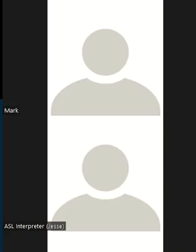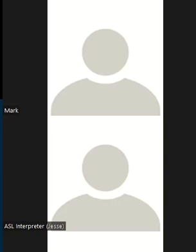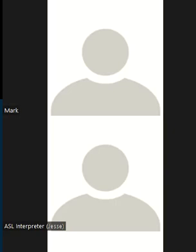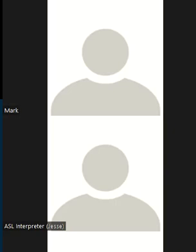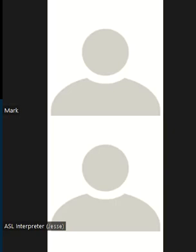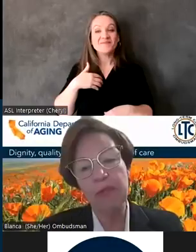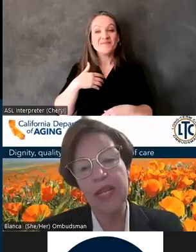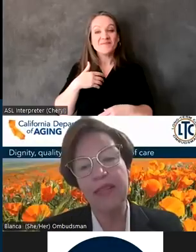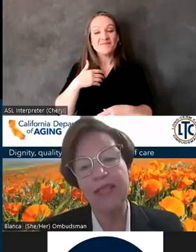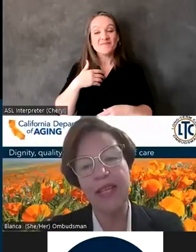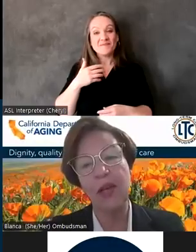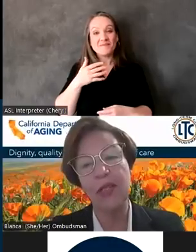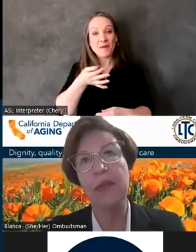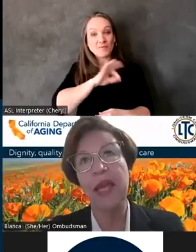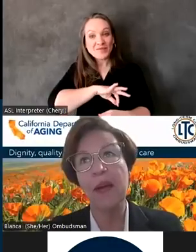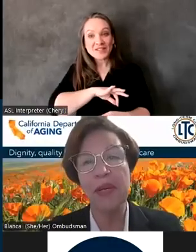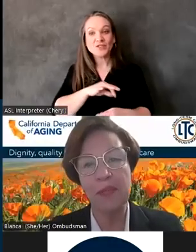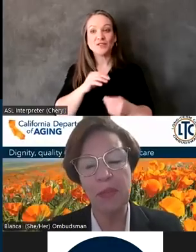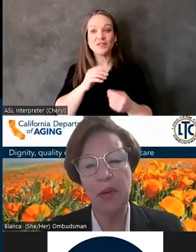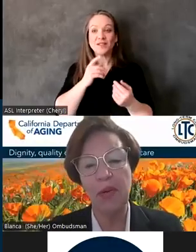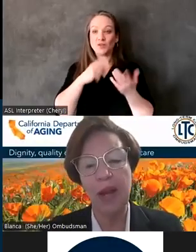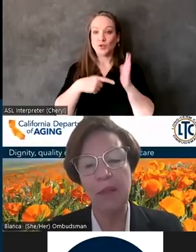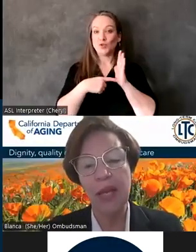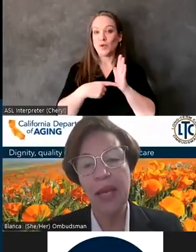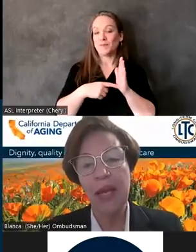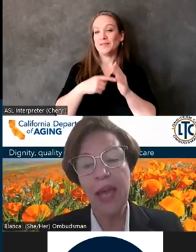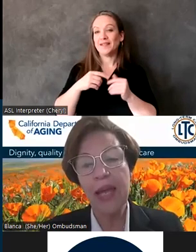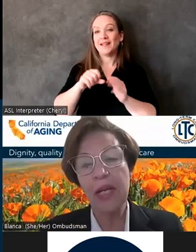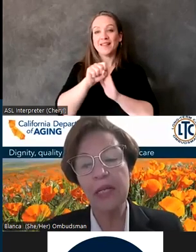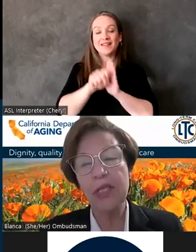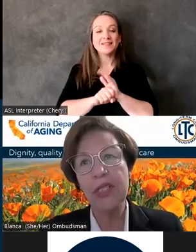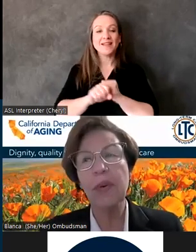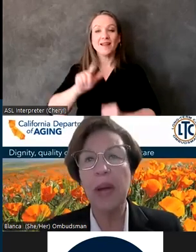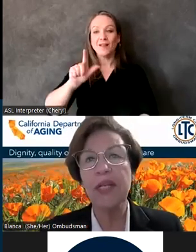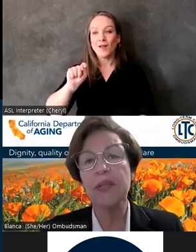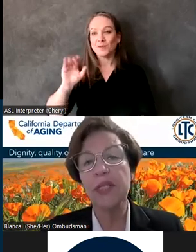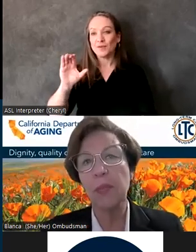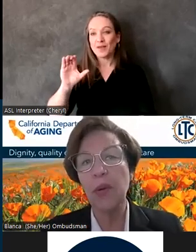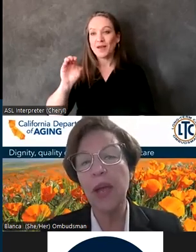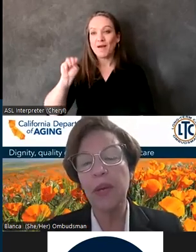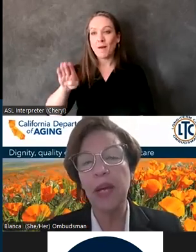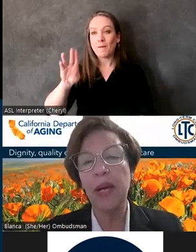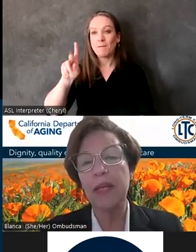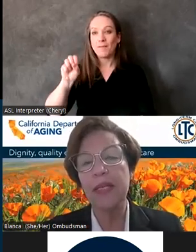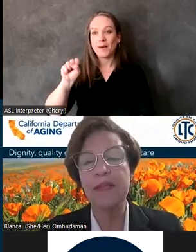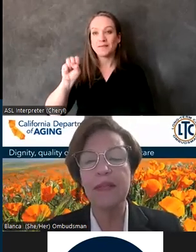be representing the State Long-Term Care Ombudsman Program. And just a reminder, this